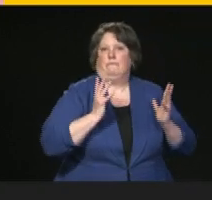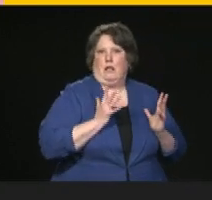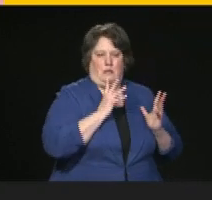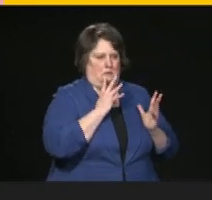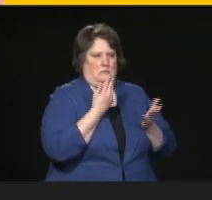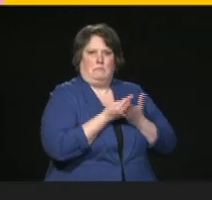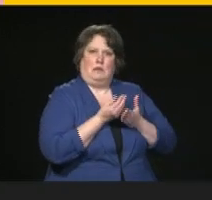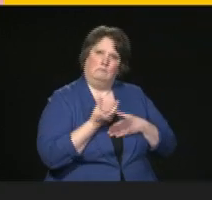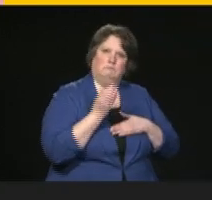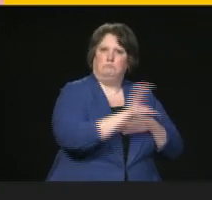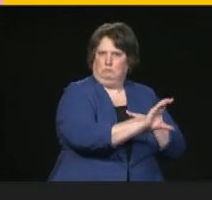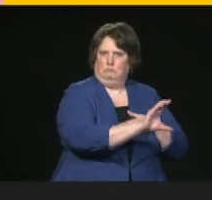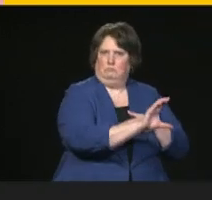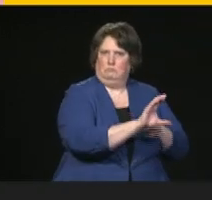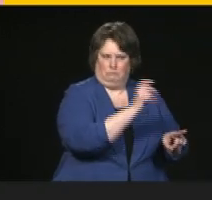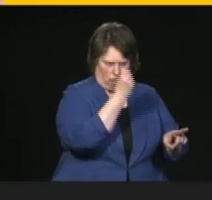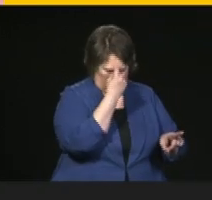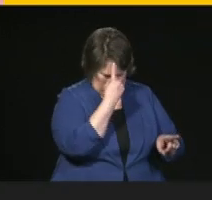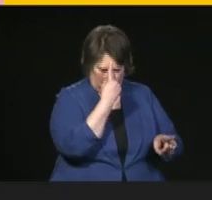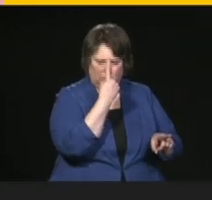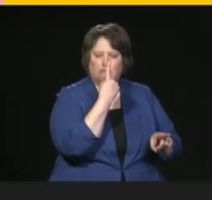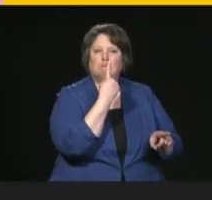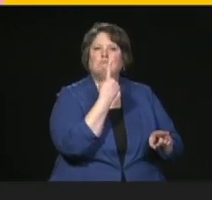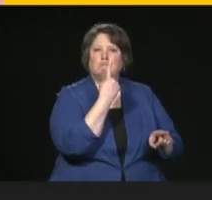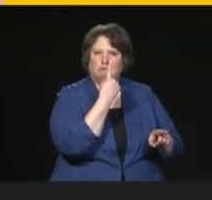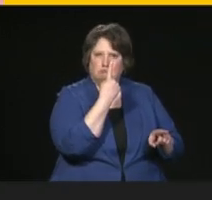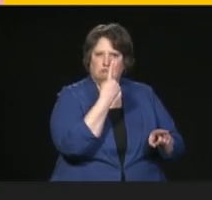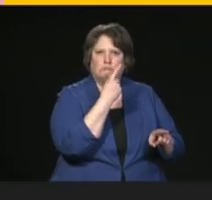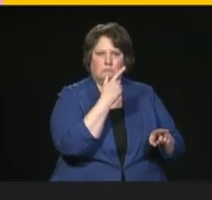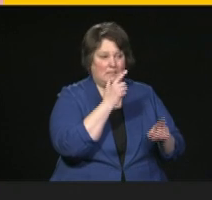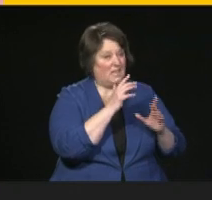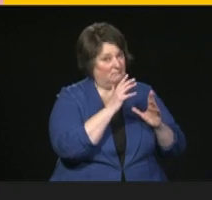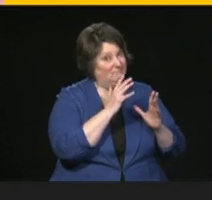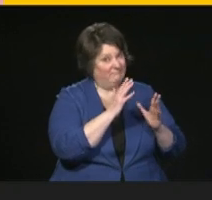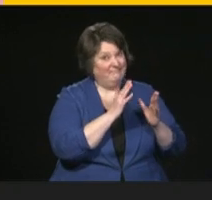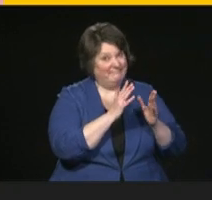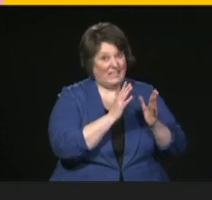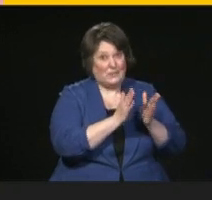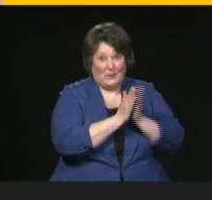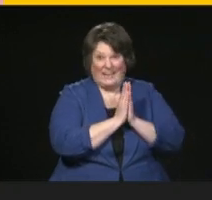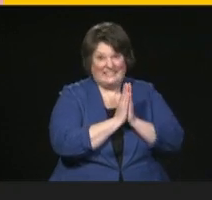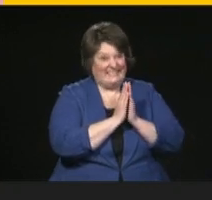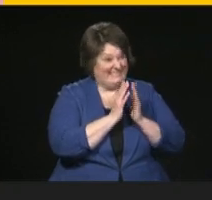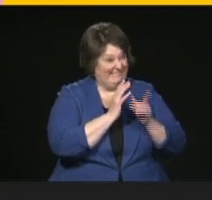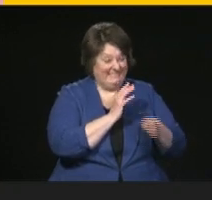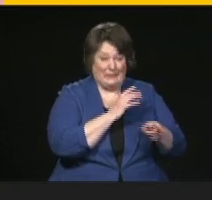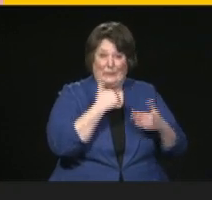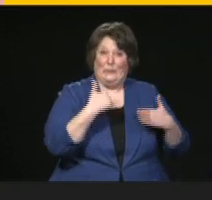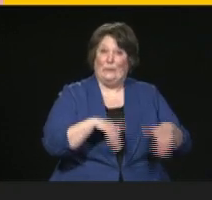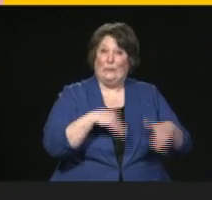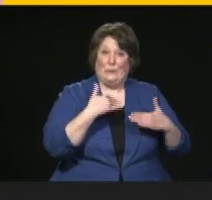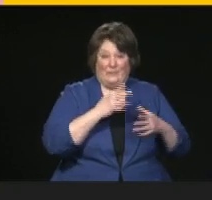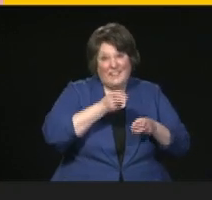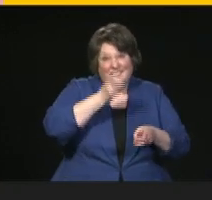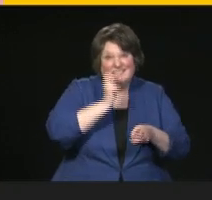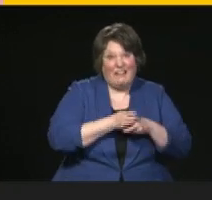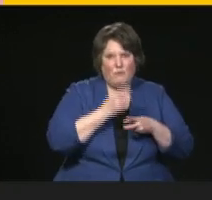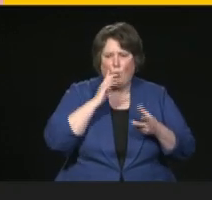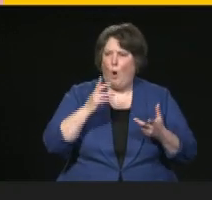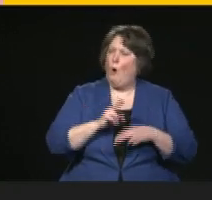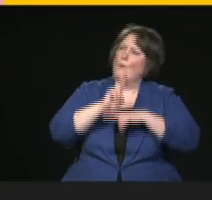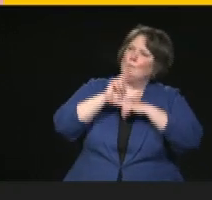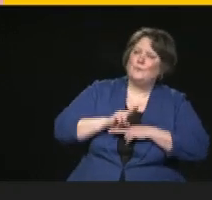that we were asking Canadians to do something that is not only socially hard, but that could have borne a